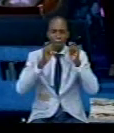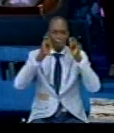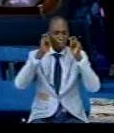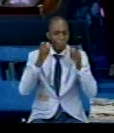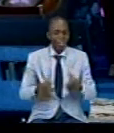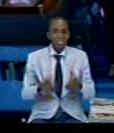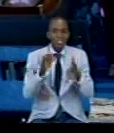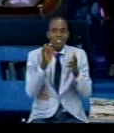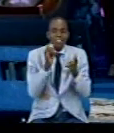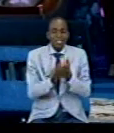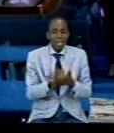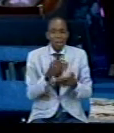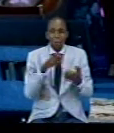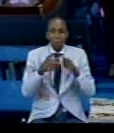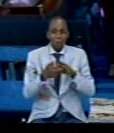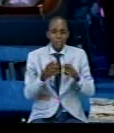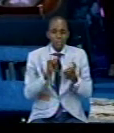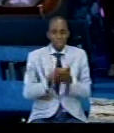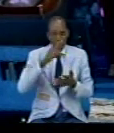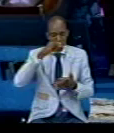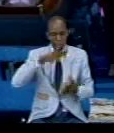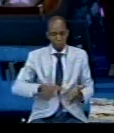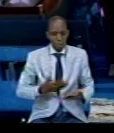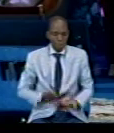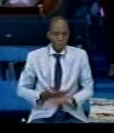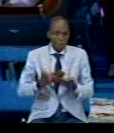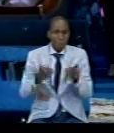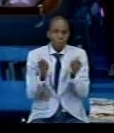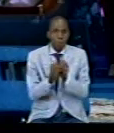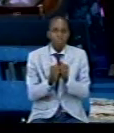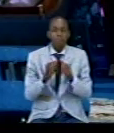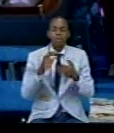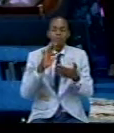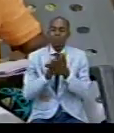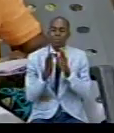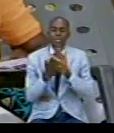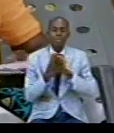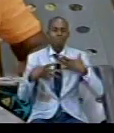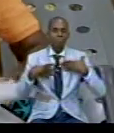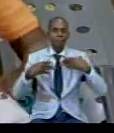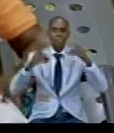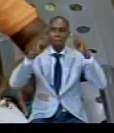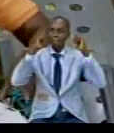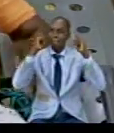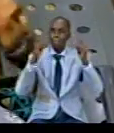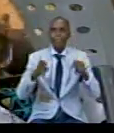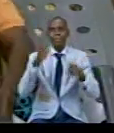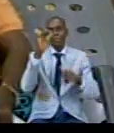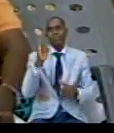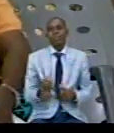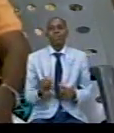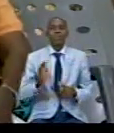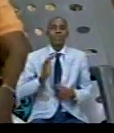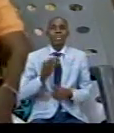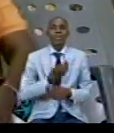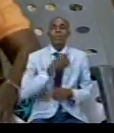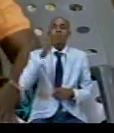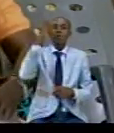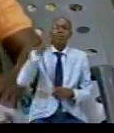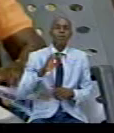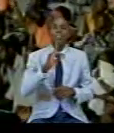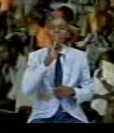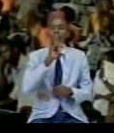born with, he got healed immediately. Our God is an